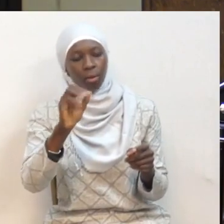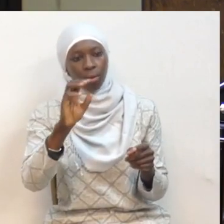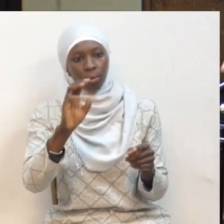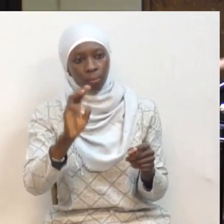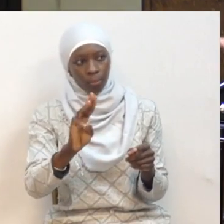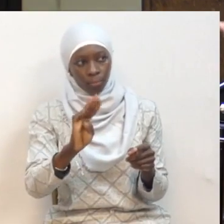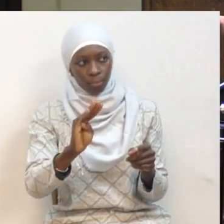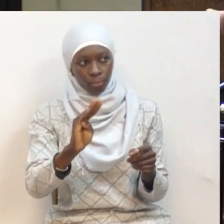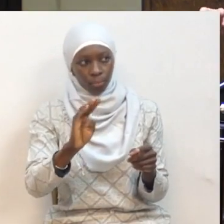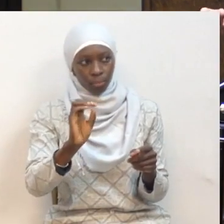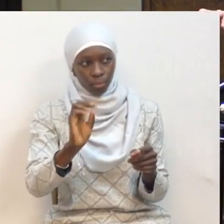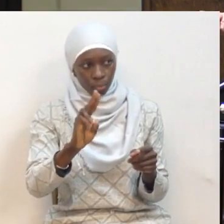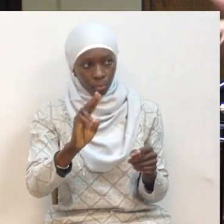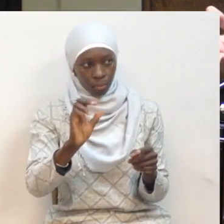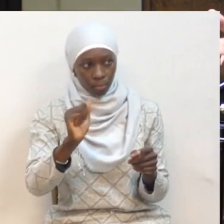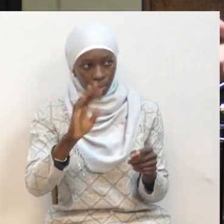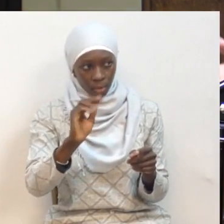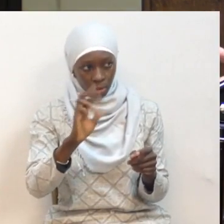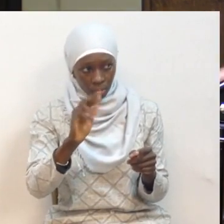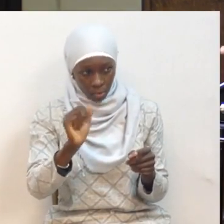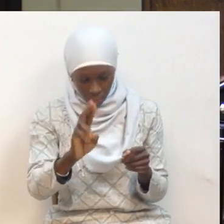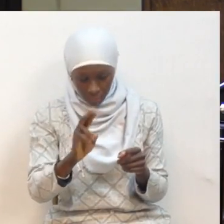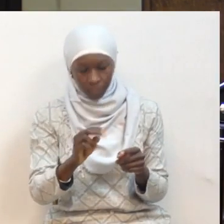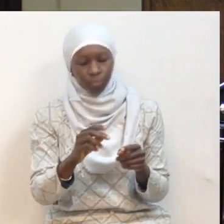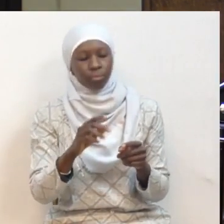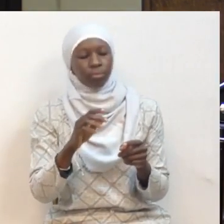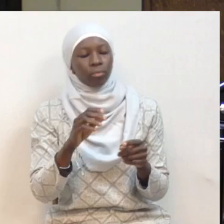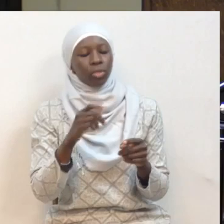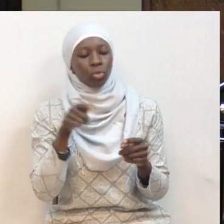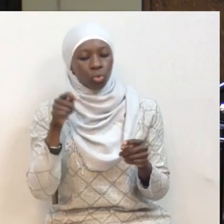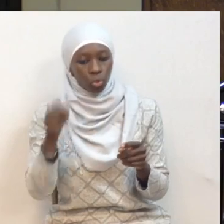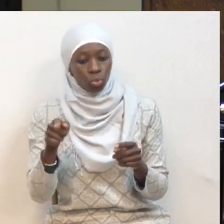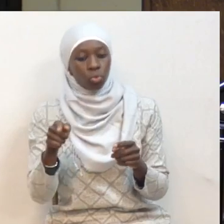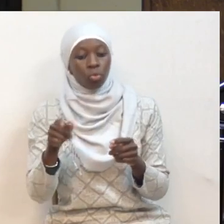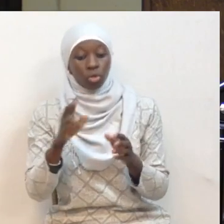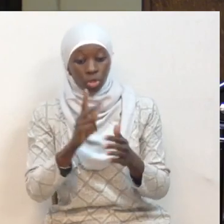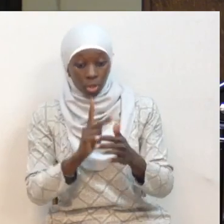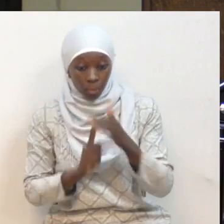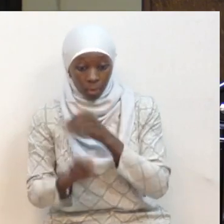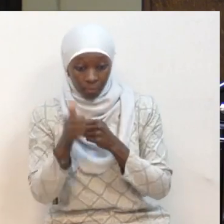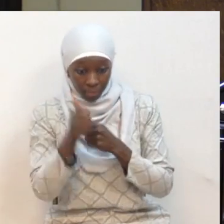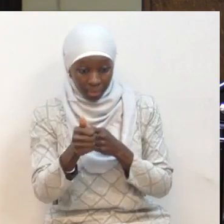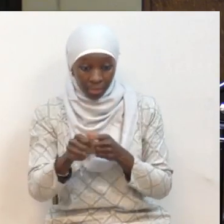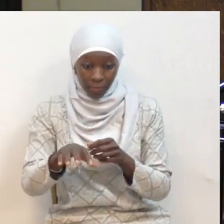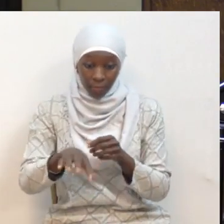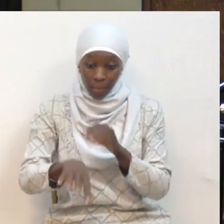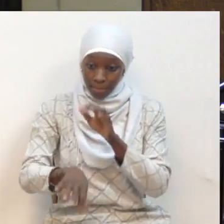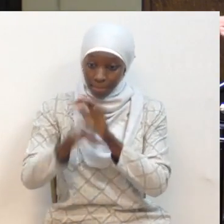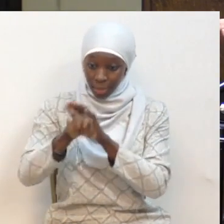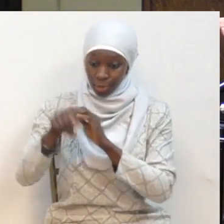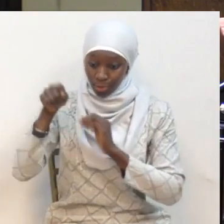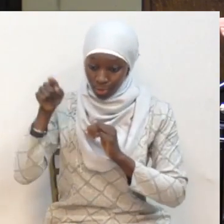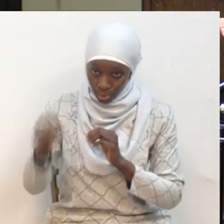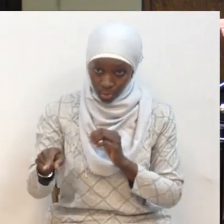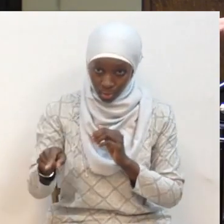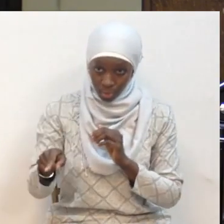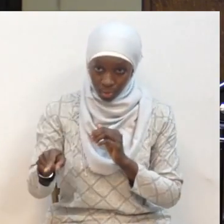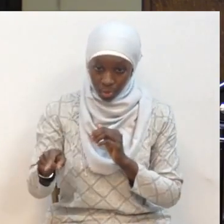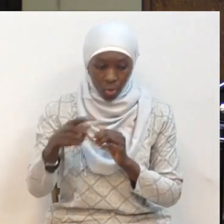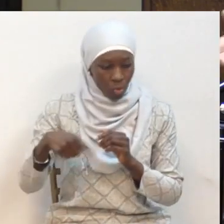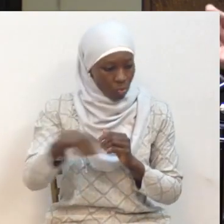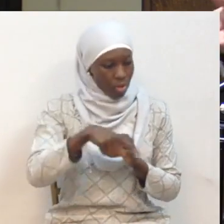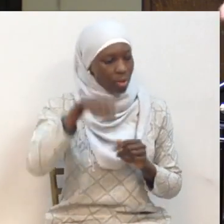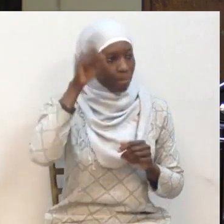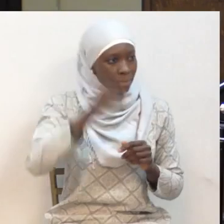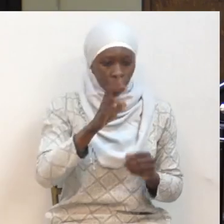al-Khattab gave the Abu Bakr the pledge of commitment and obedience and the commitment to his leadership. And